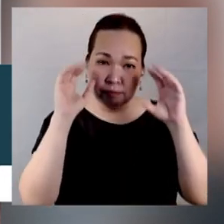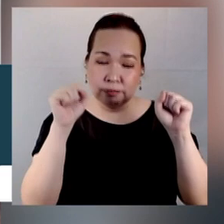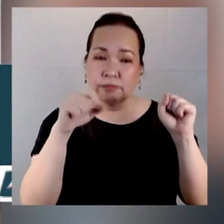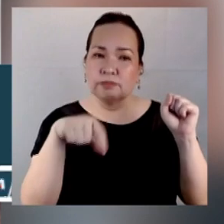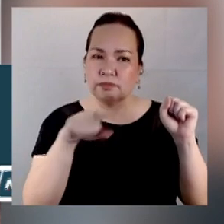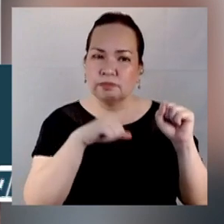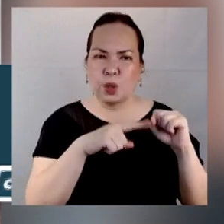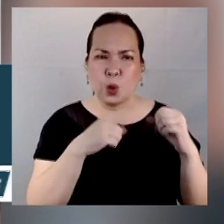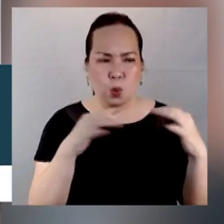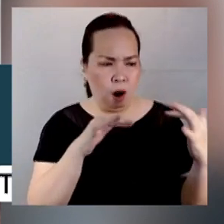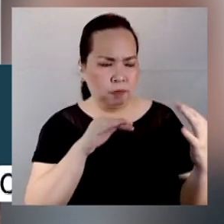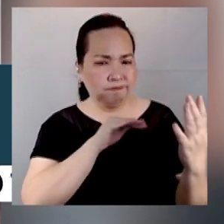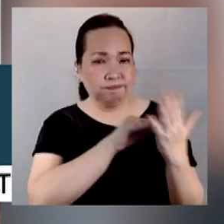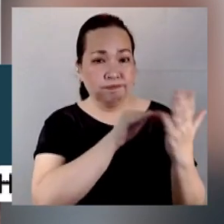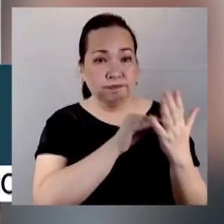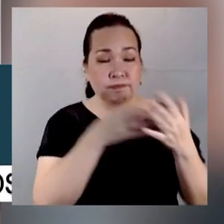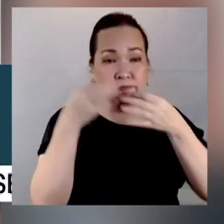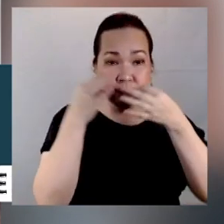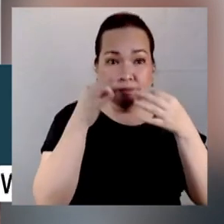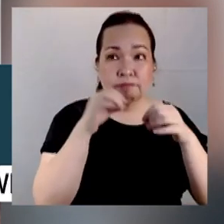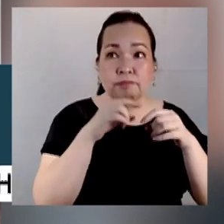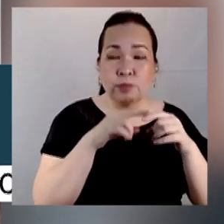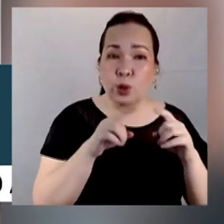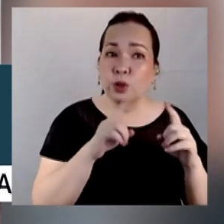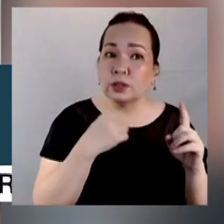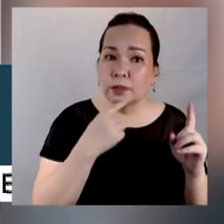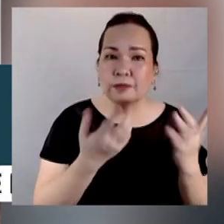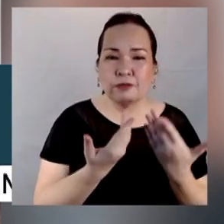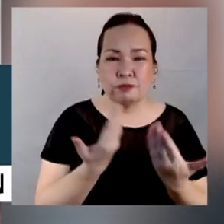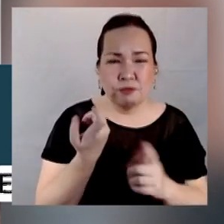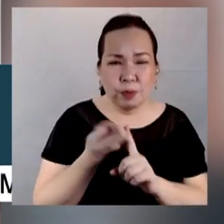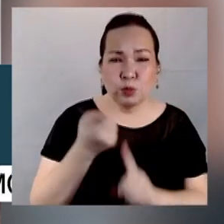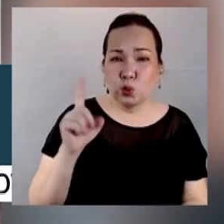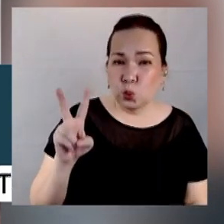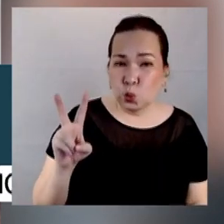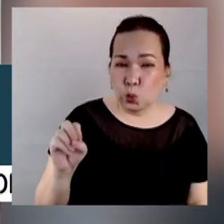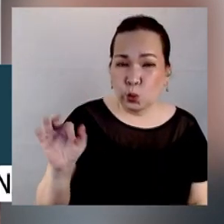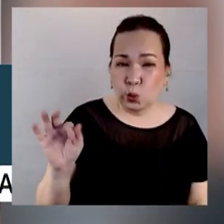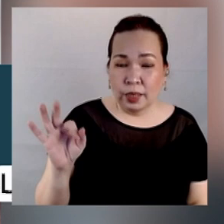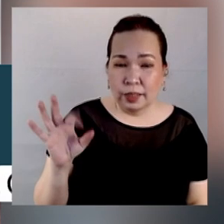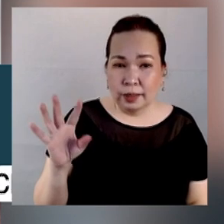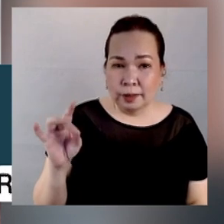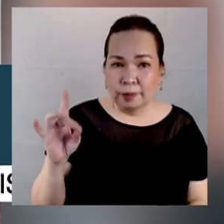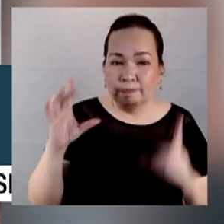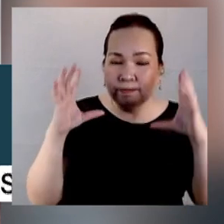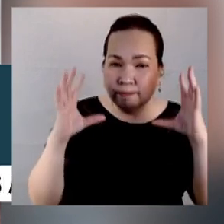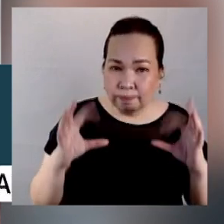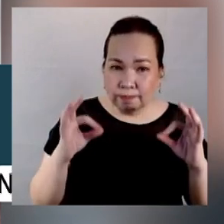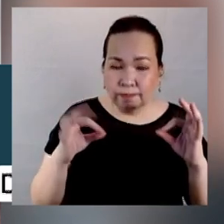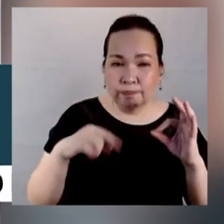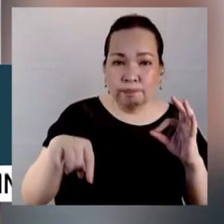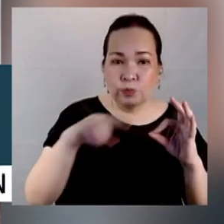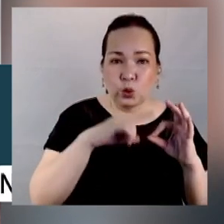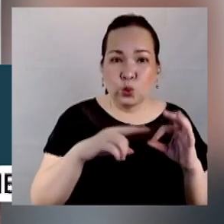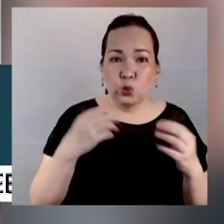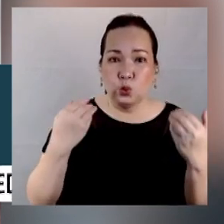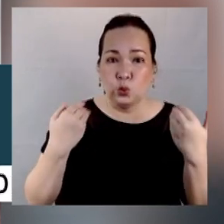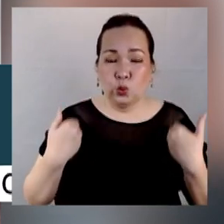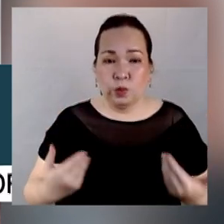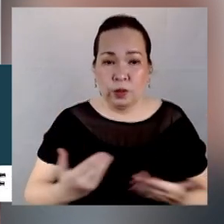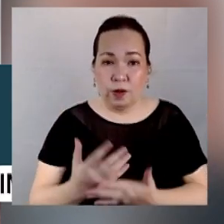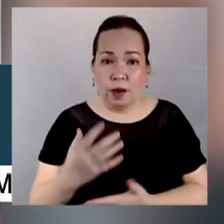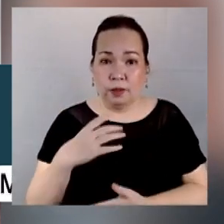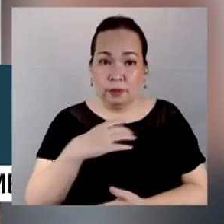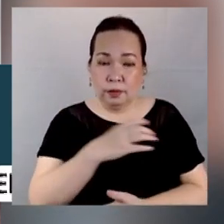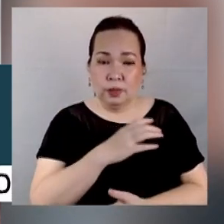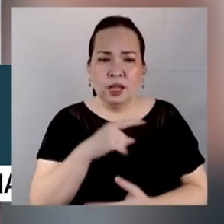the conversation was premised on a 2019 resolution from the United Nations Human Rights Council, which sought a comprehensive report